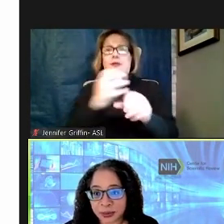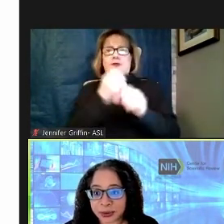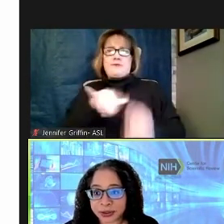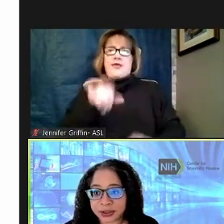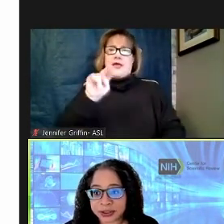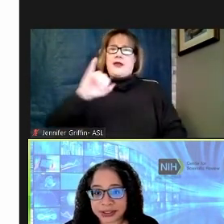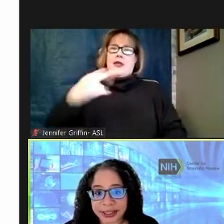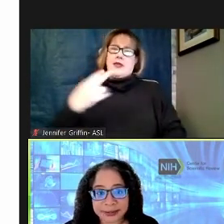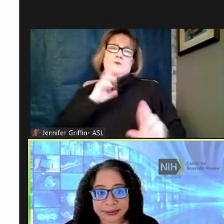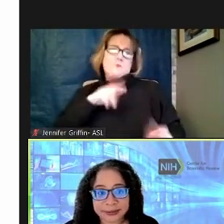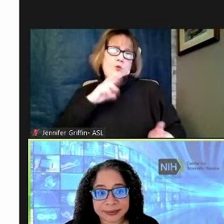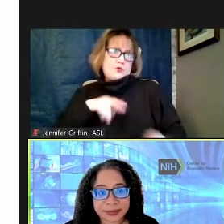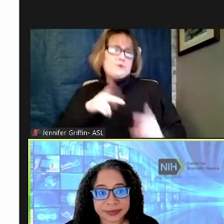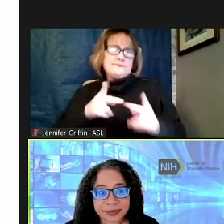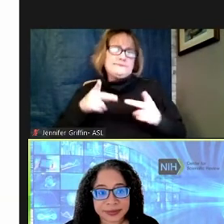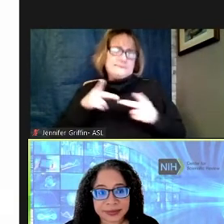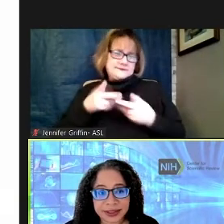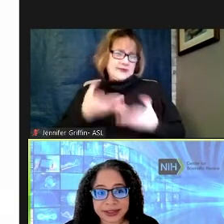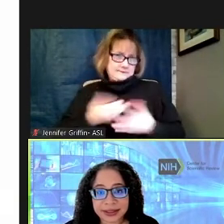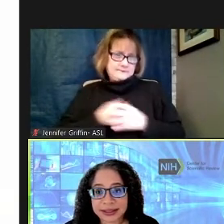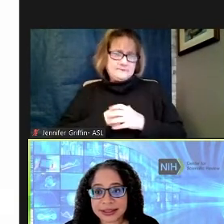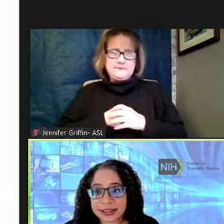NIH Reporter site.